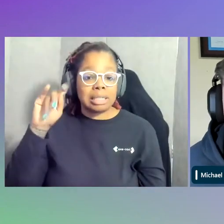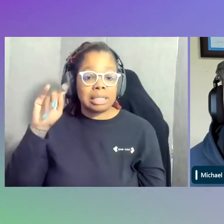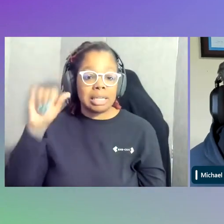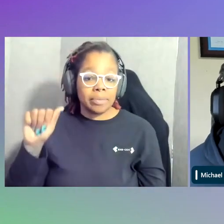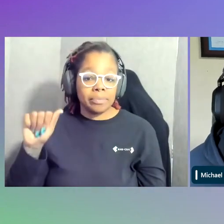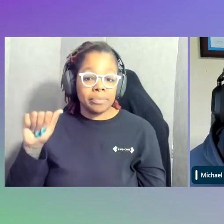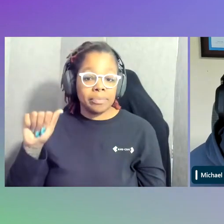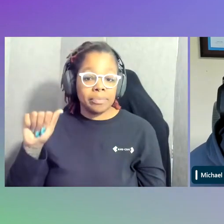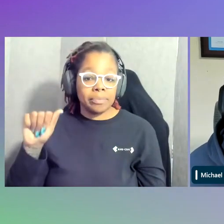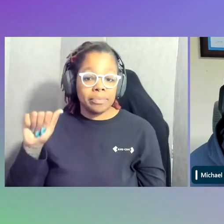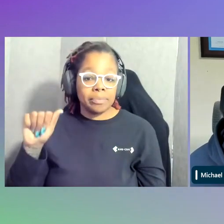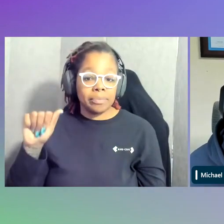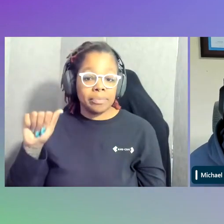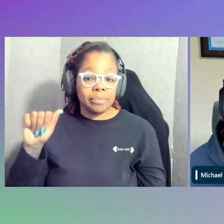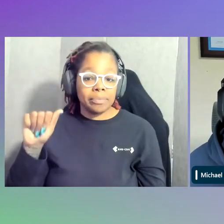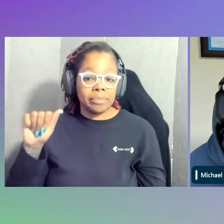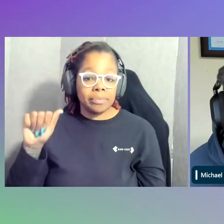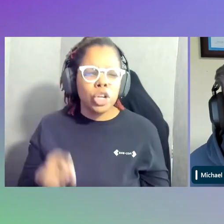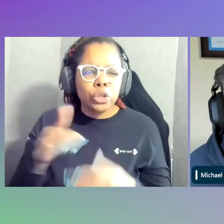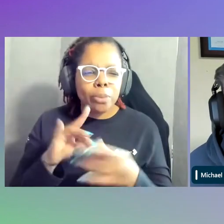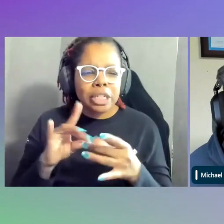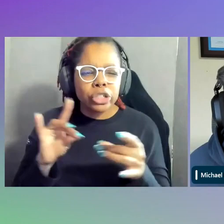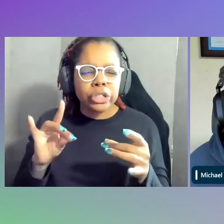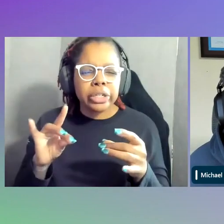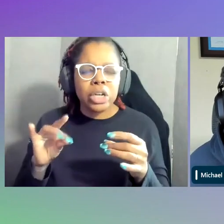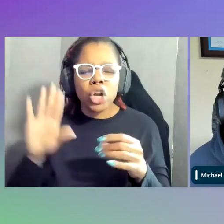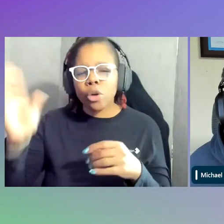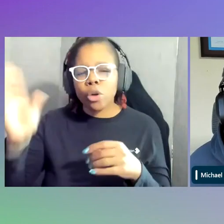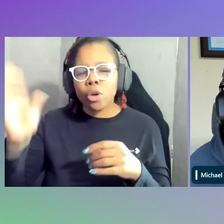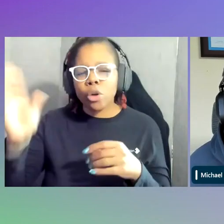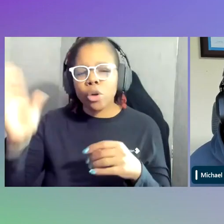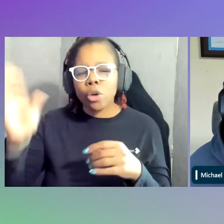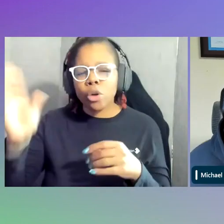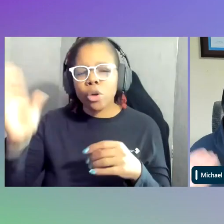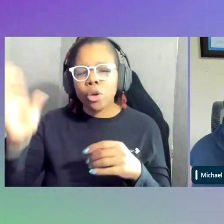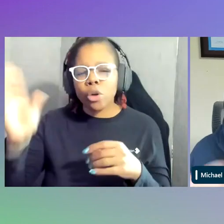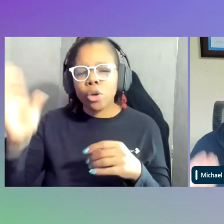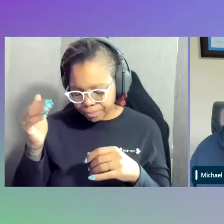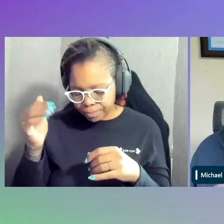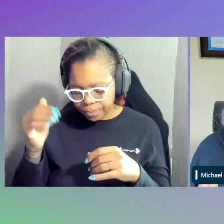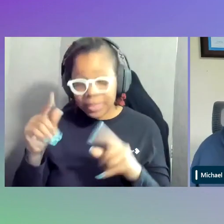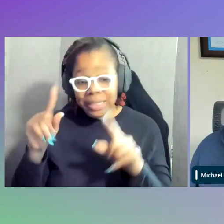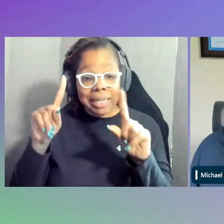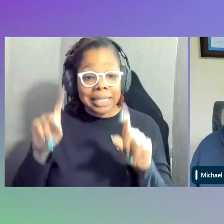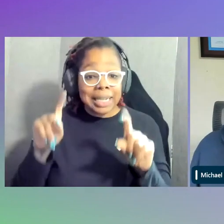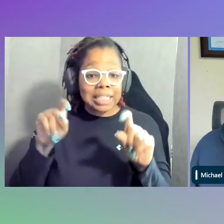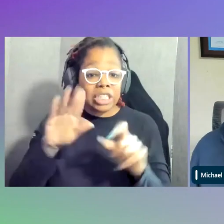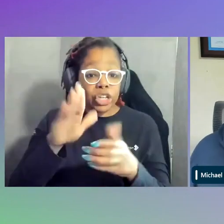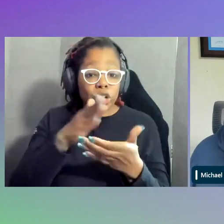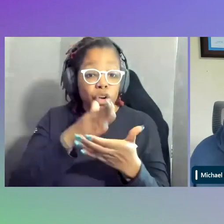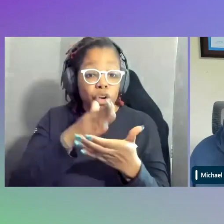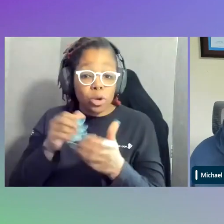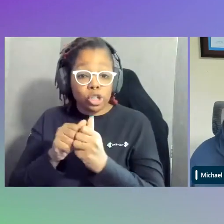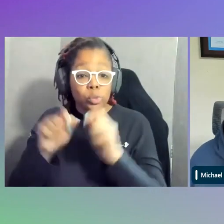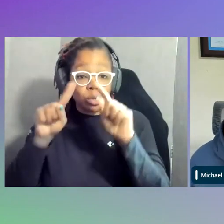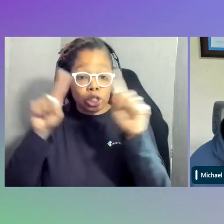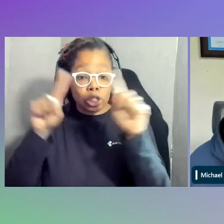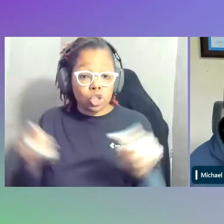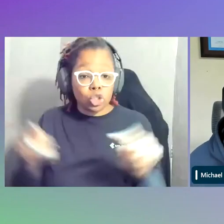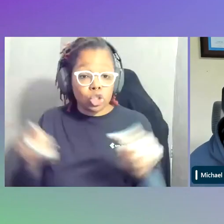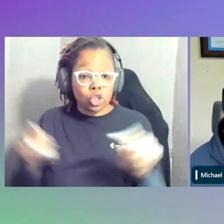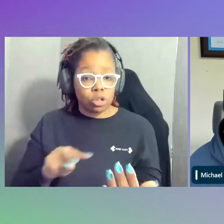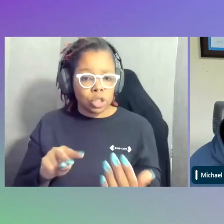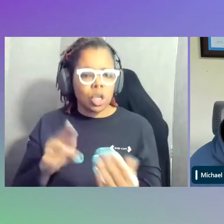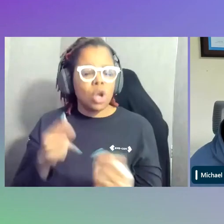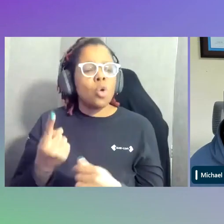first question, Cynthia, is you mentioned in your presentation about testing your components with screen readers.